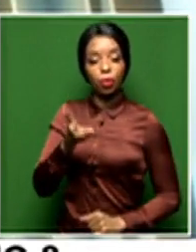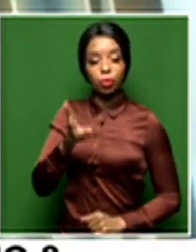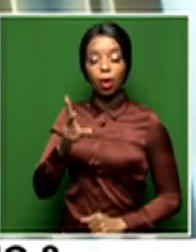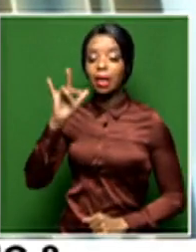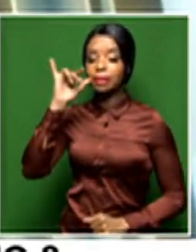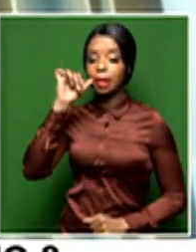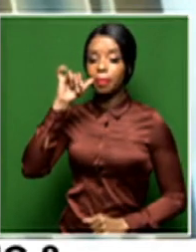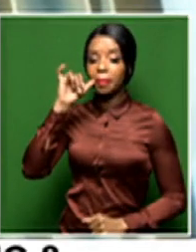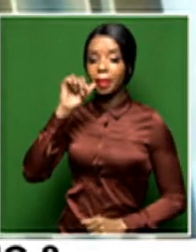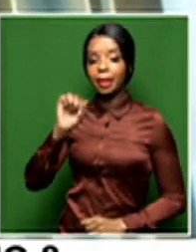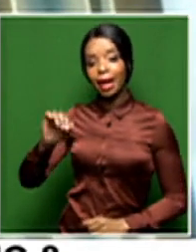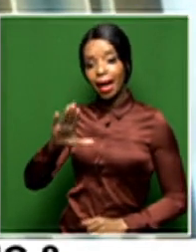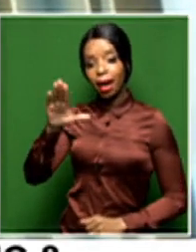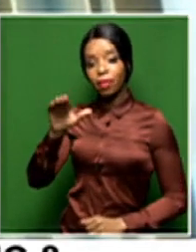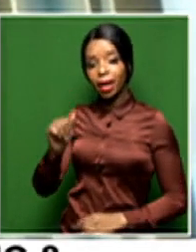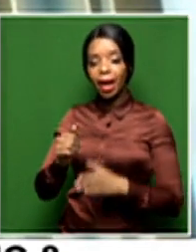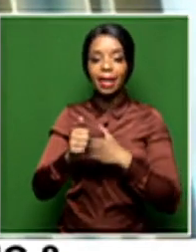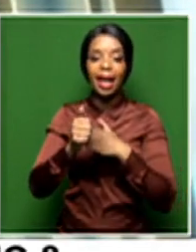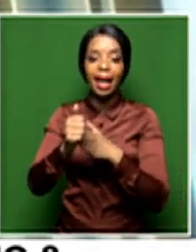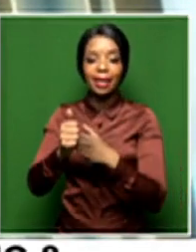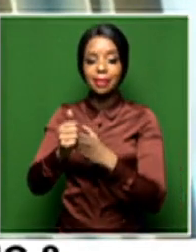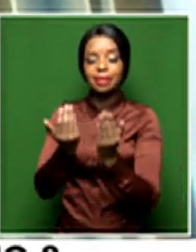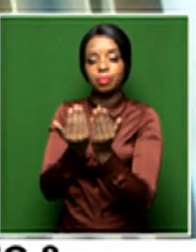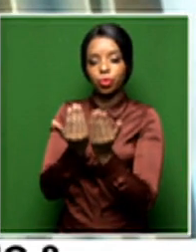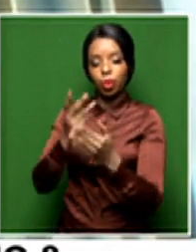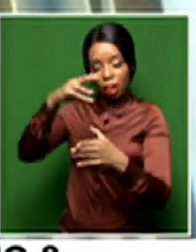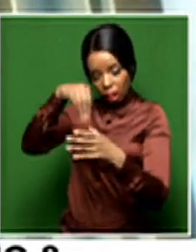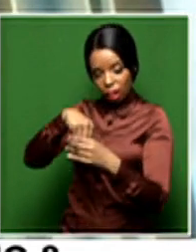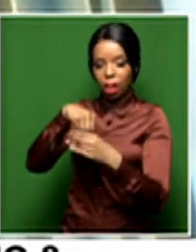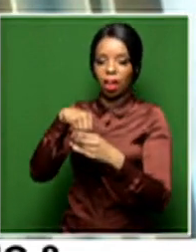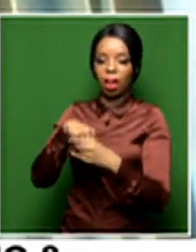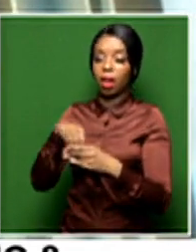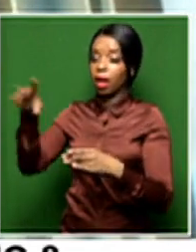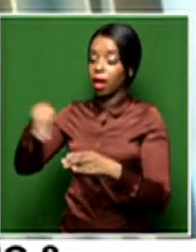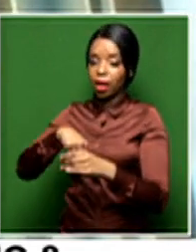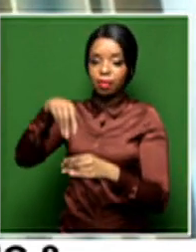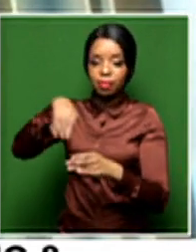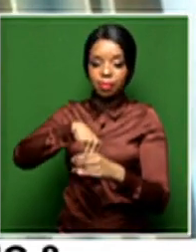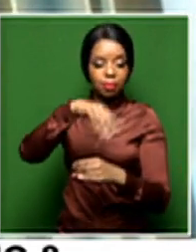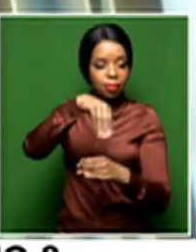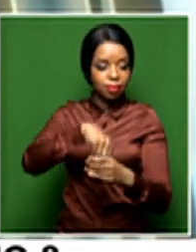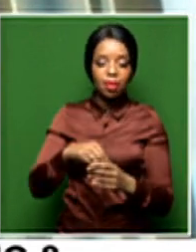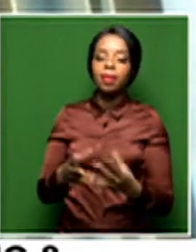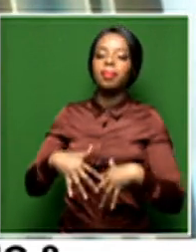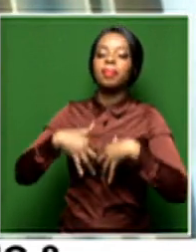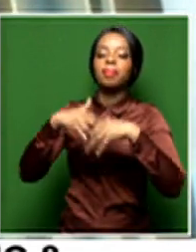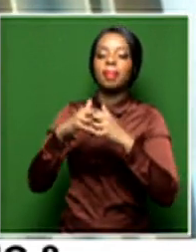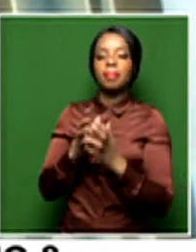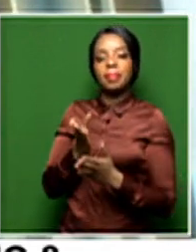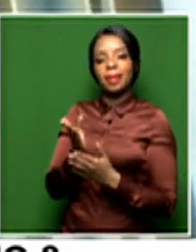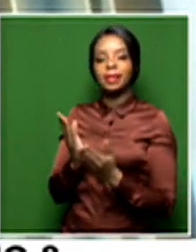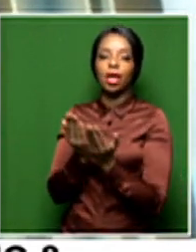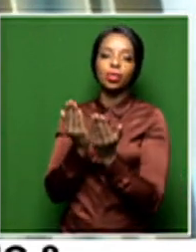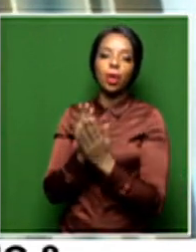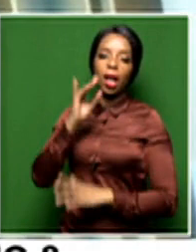Mbeki African Leadership Institute itself, to pull all of them together to establish this Thabo Mbeki School of Public and